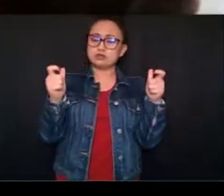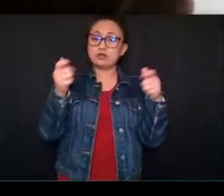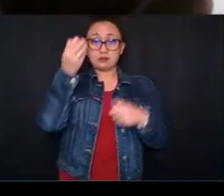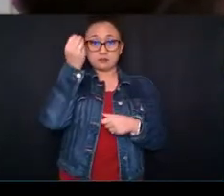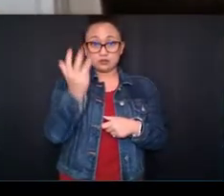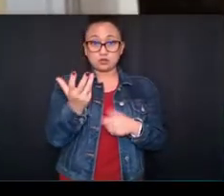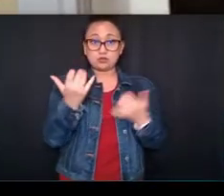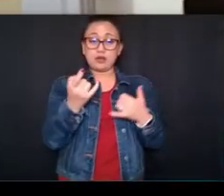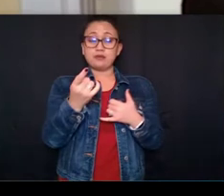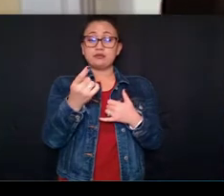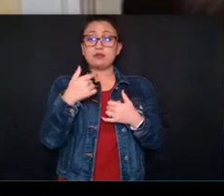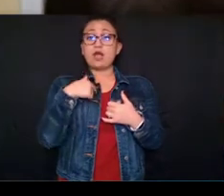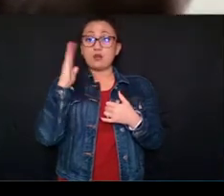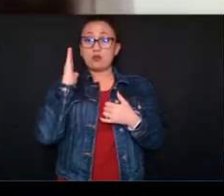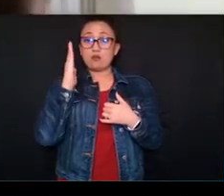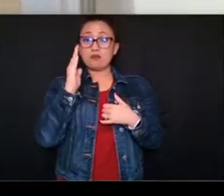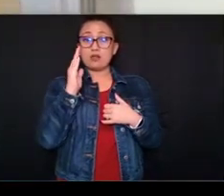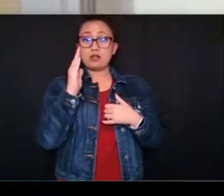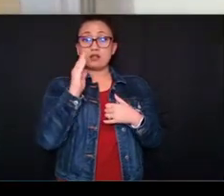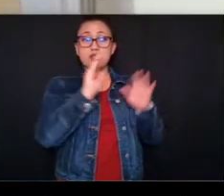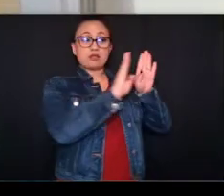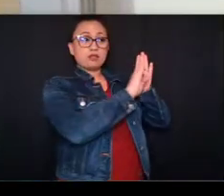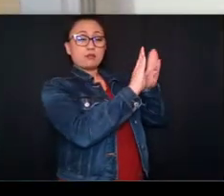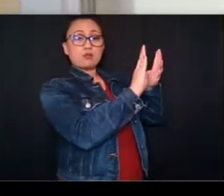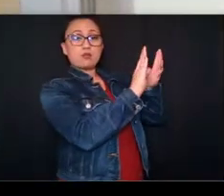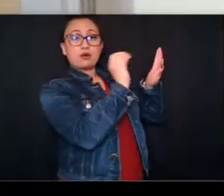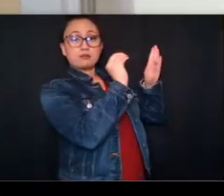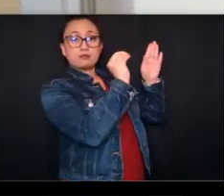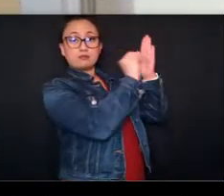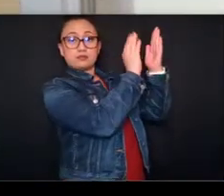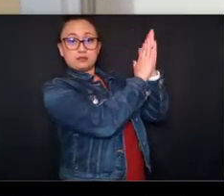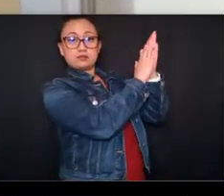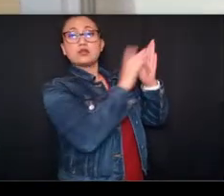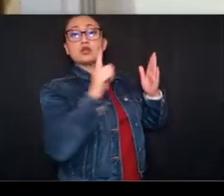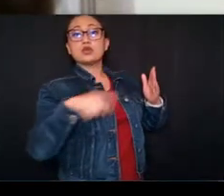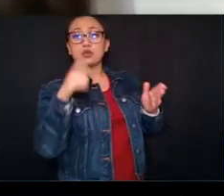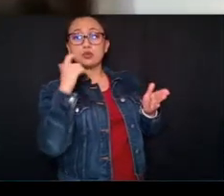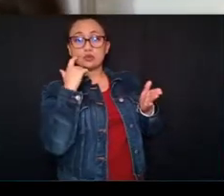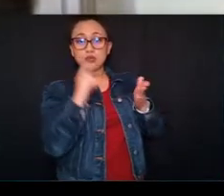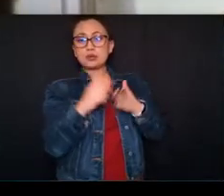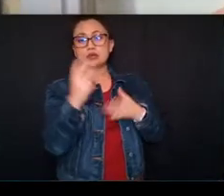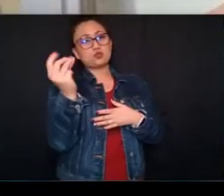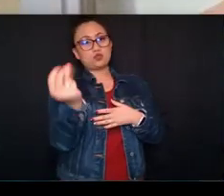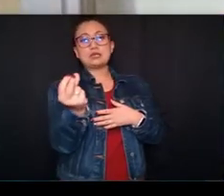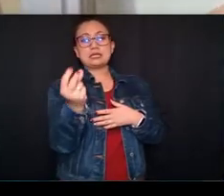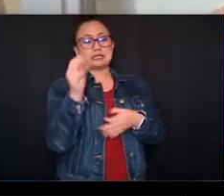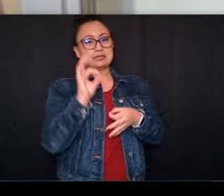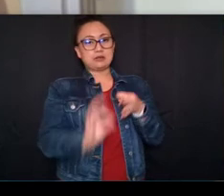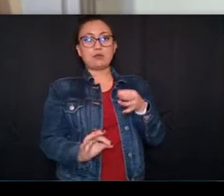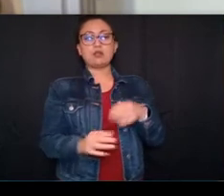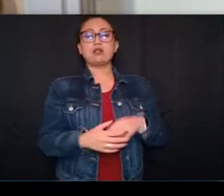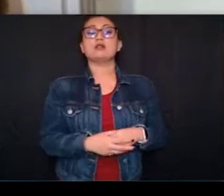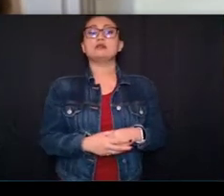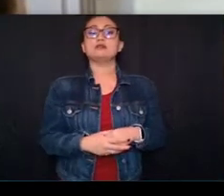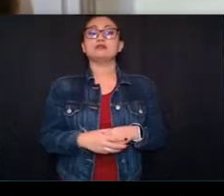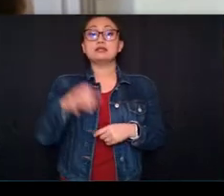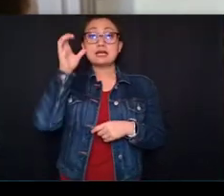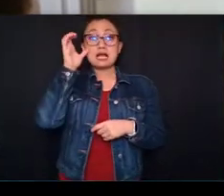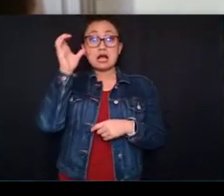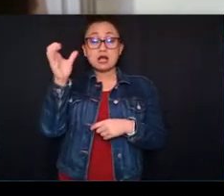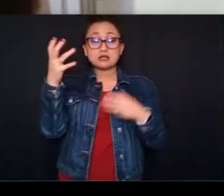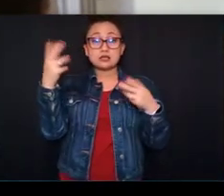then you'll have it here. And then as we work a lot of problems, you'll see very quickly that it's very, very simple. So this whole concept is